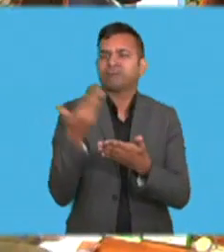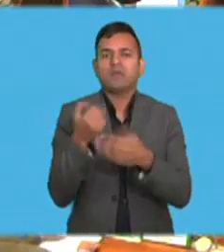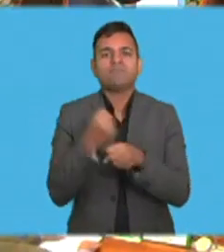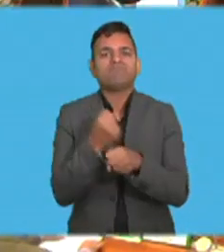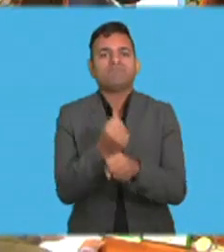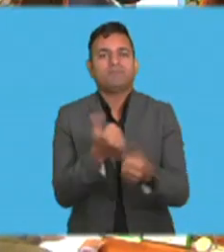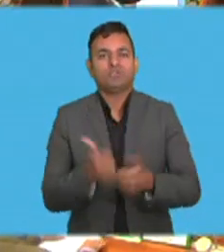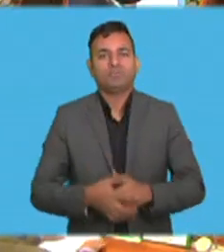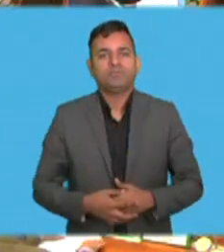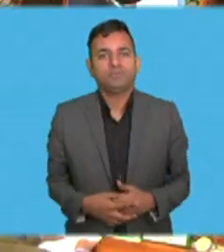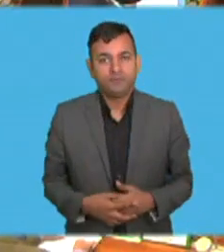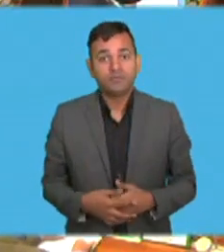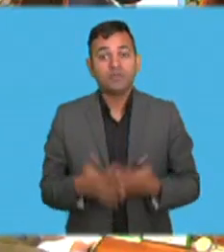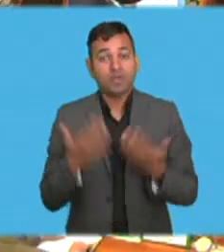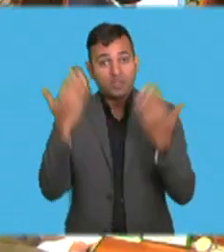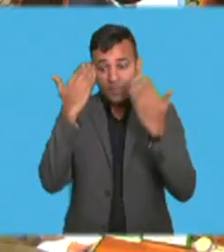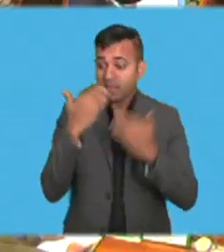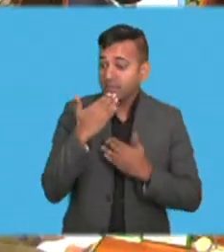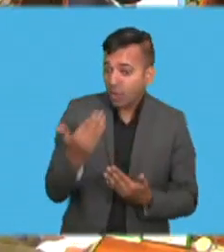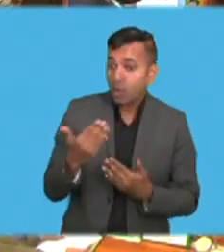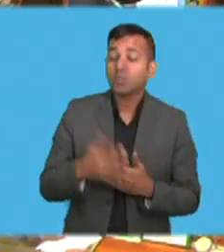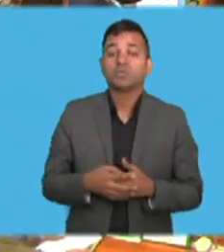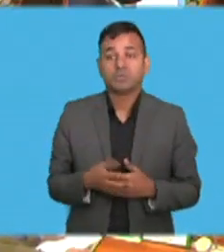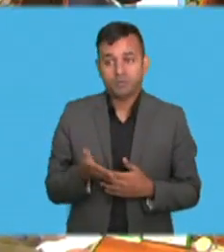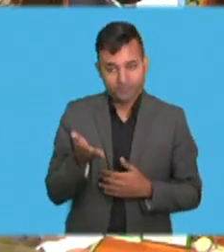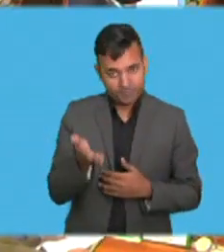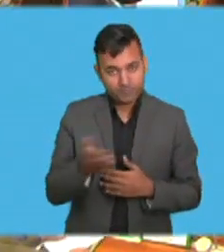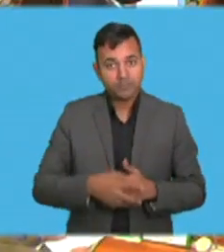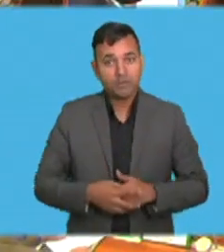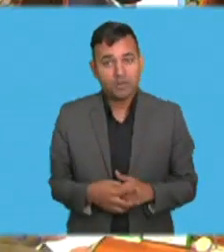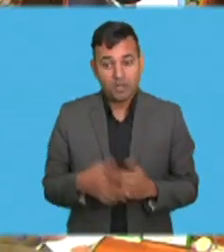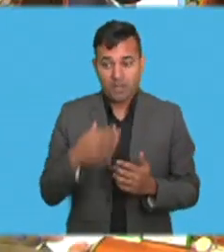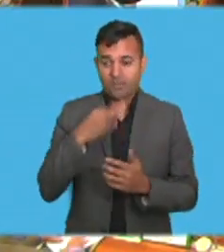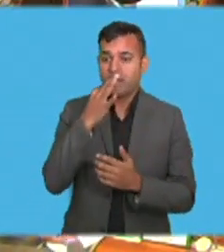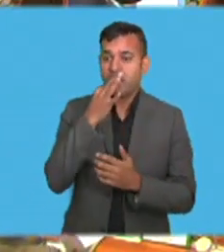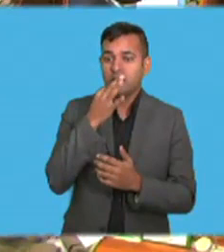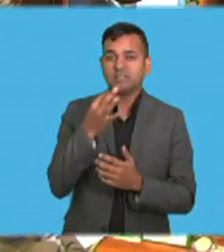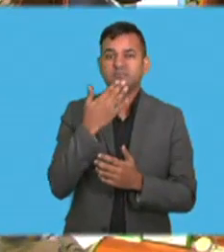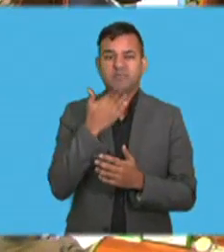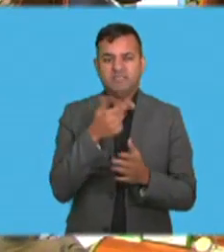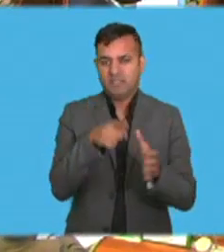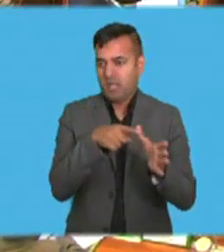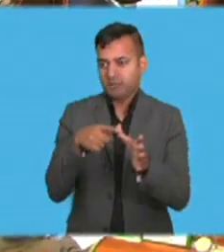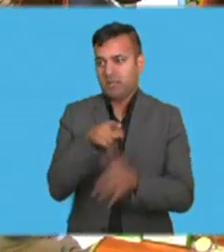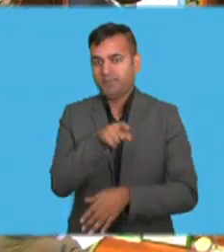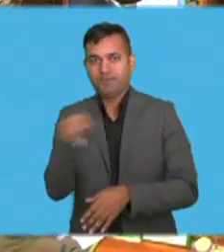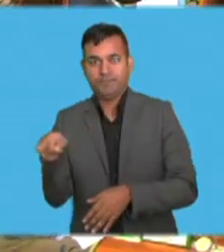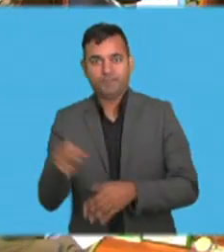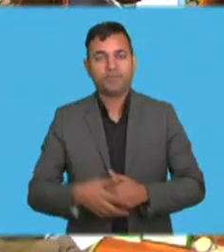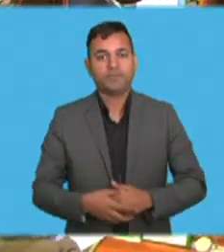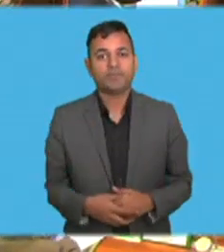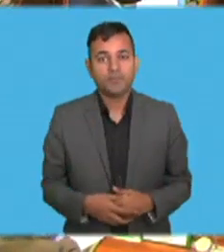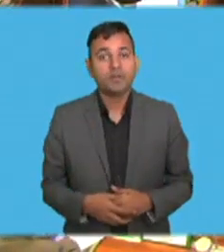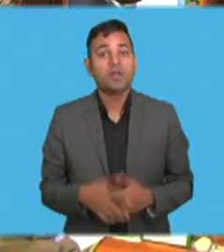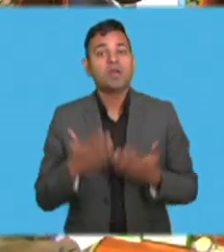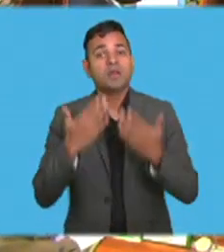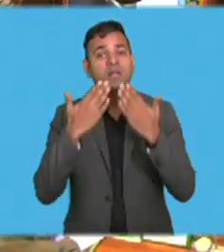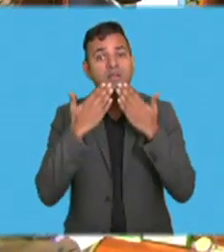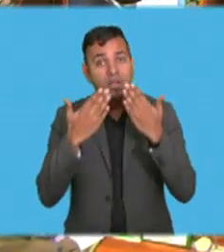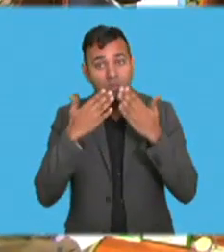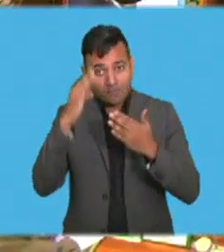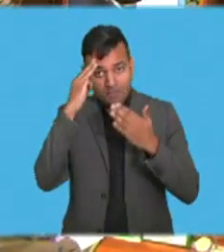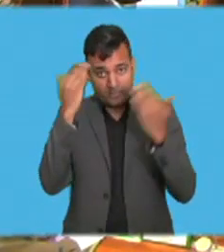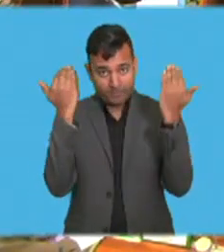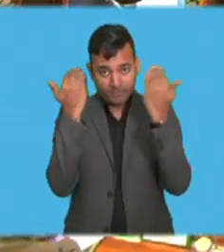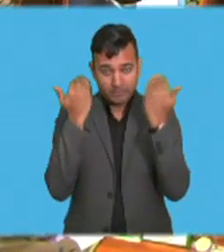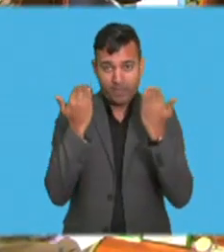Rural and Maritime Development, Disaster Management and Meteorological Services. Thank you, Madam Speaker. I thank the Honourable Member